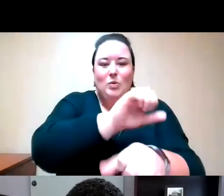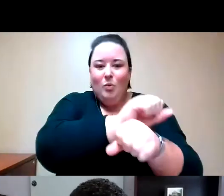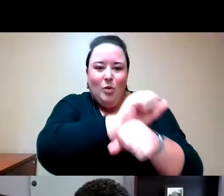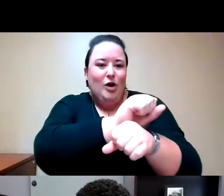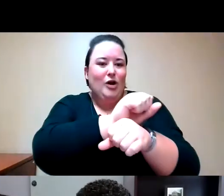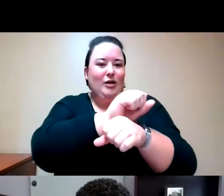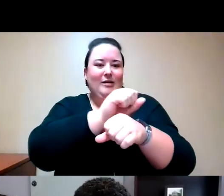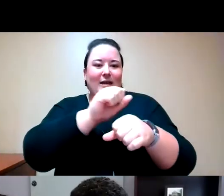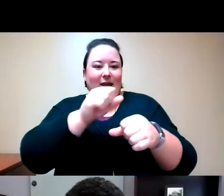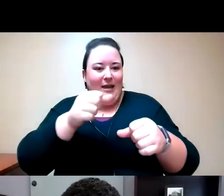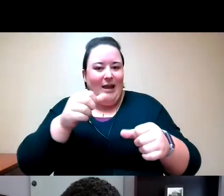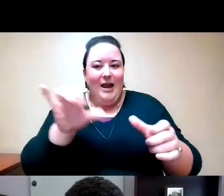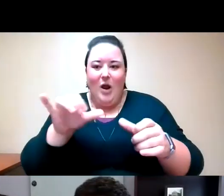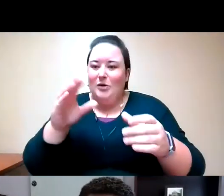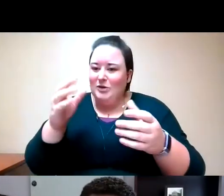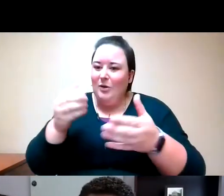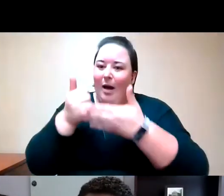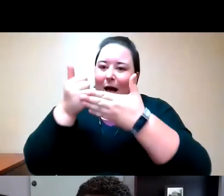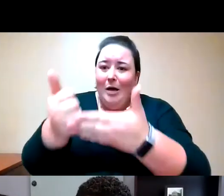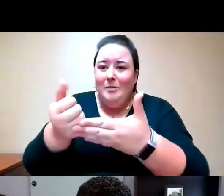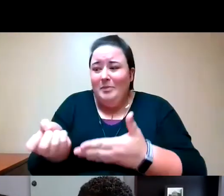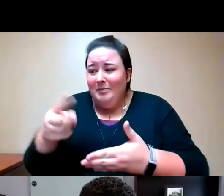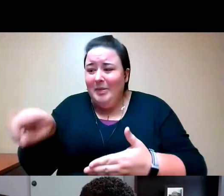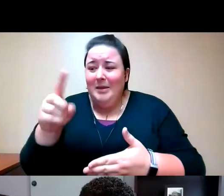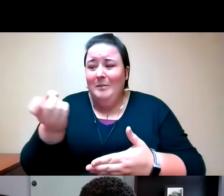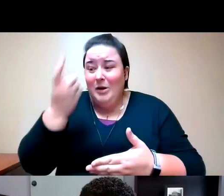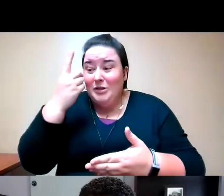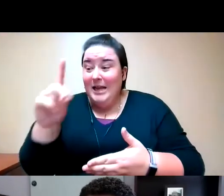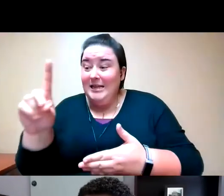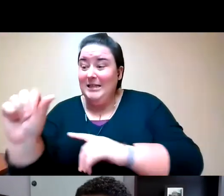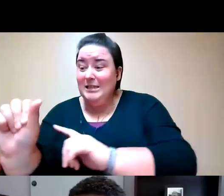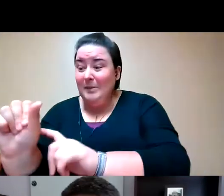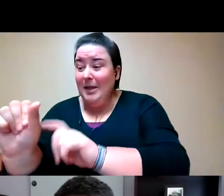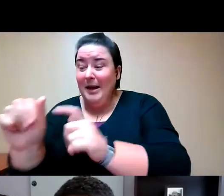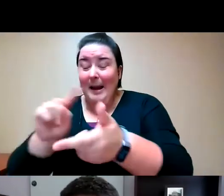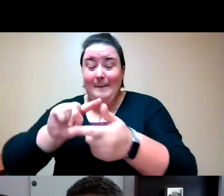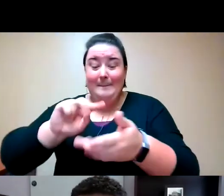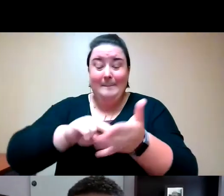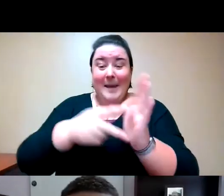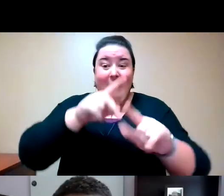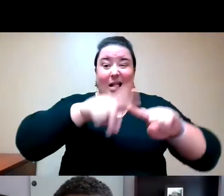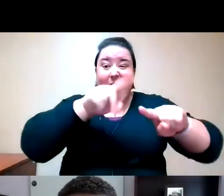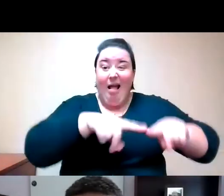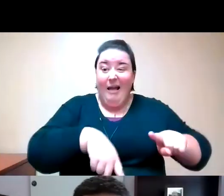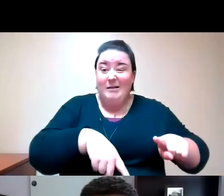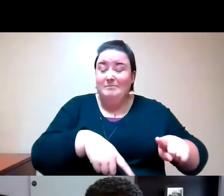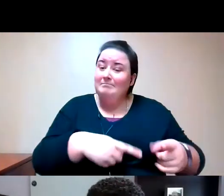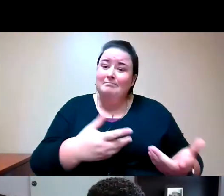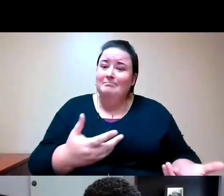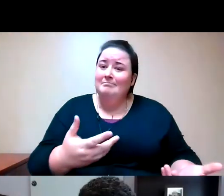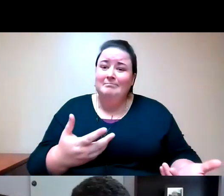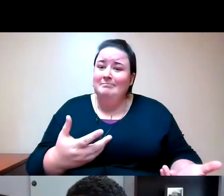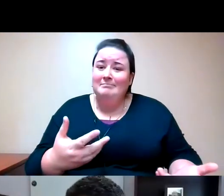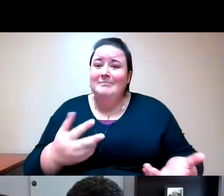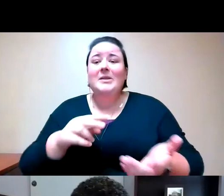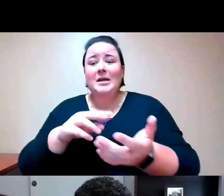know that their disability should not be seen as an inability. That while they may have something that they cannot do that somebody else